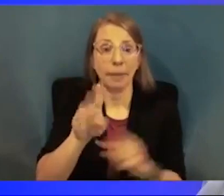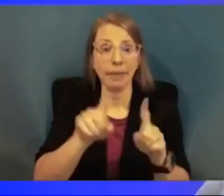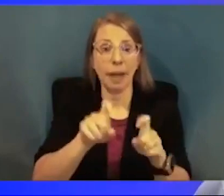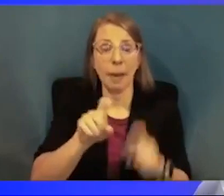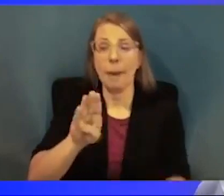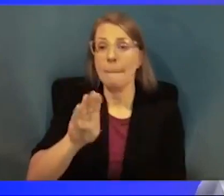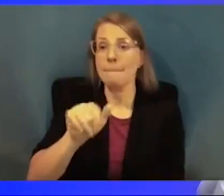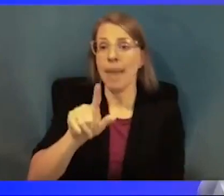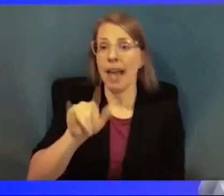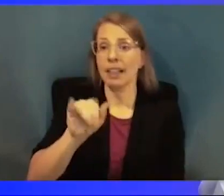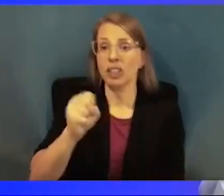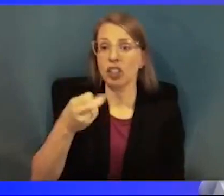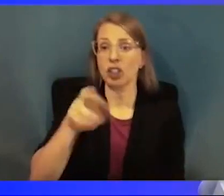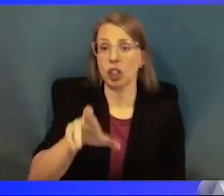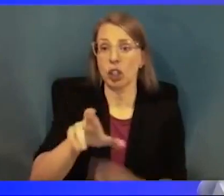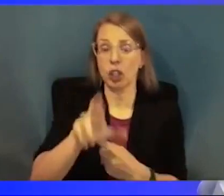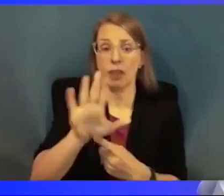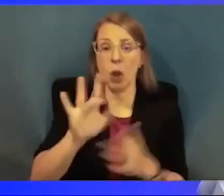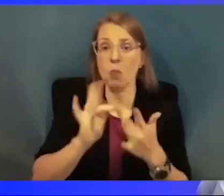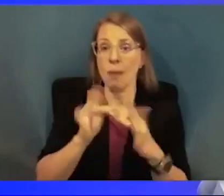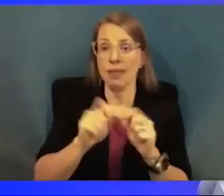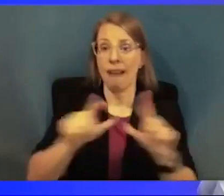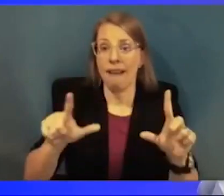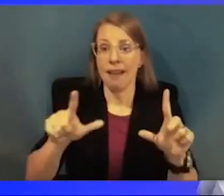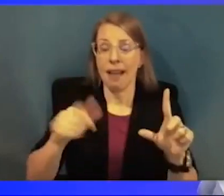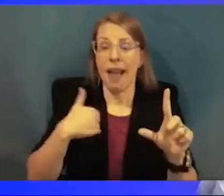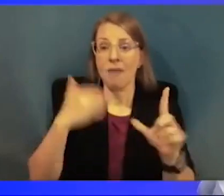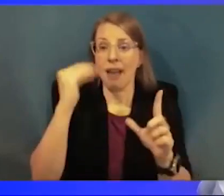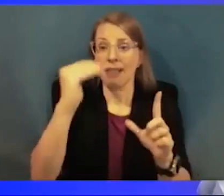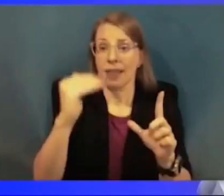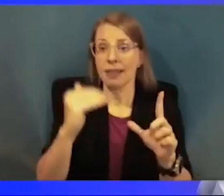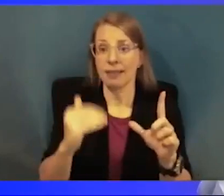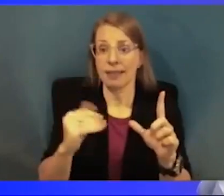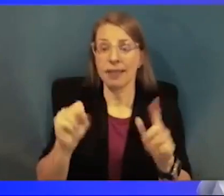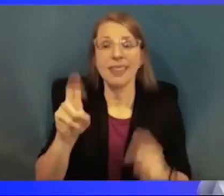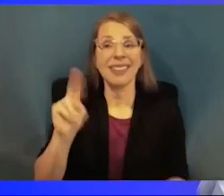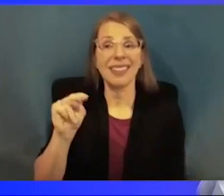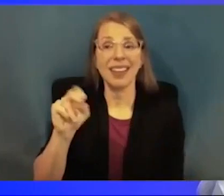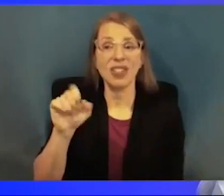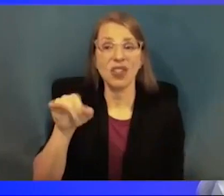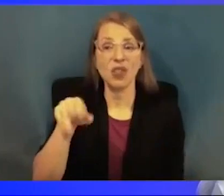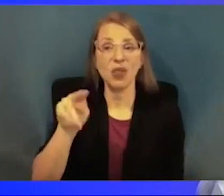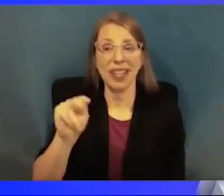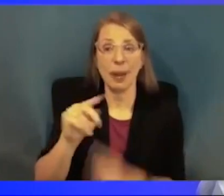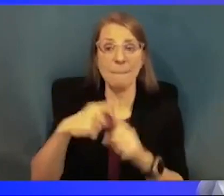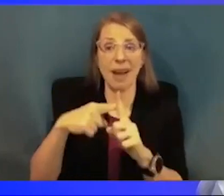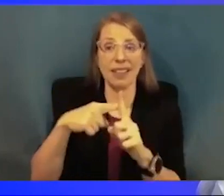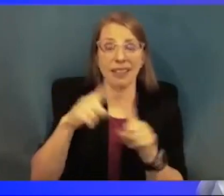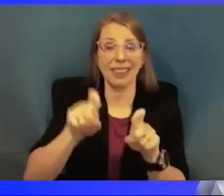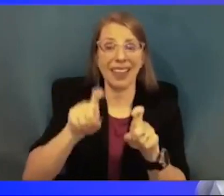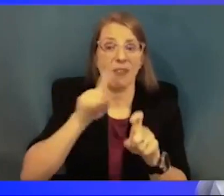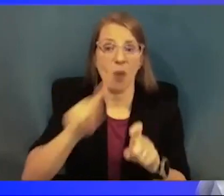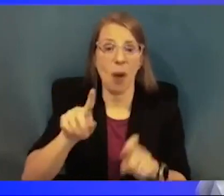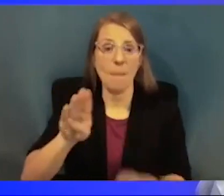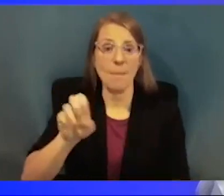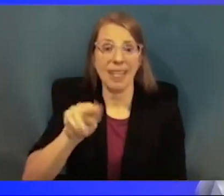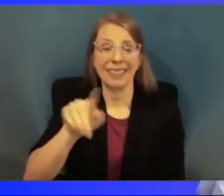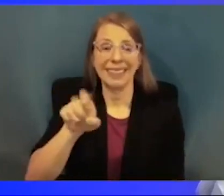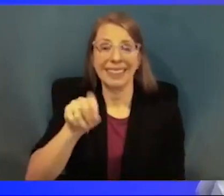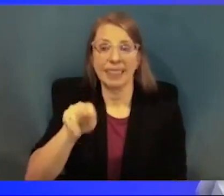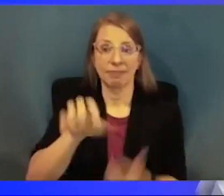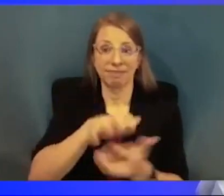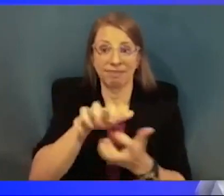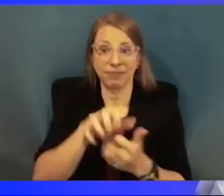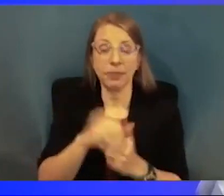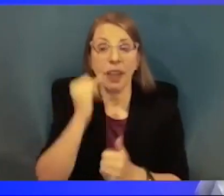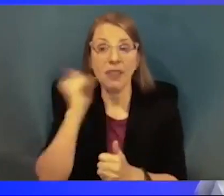They have on their website, they have a list of the sunscreens that tested positive for benzene. So if you have any of those sunscreens that are on